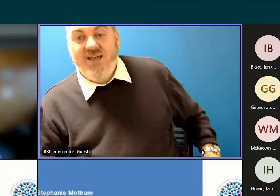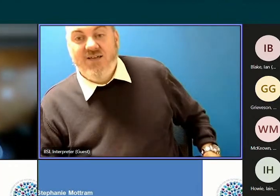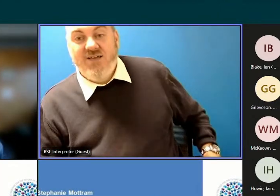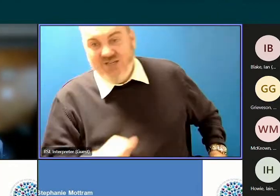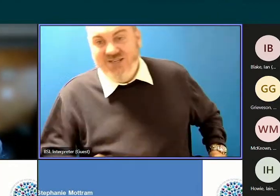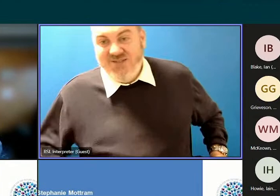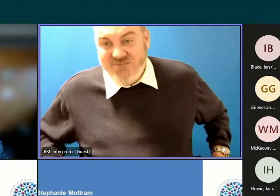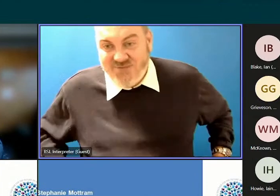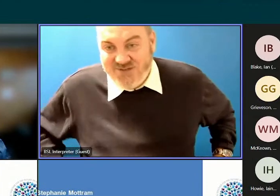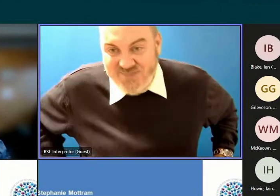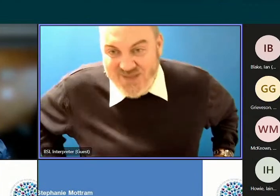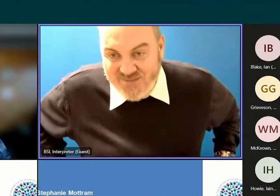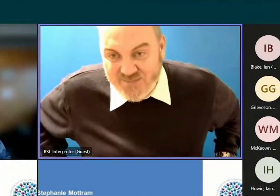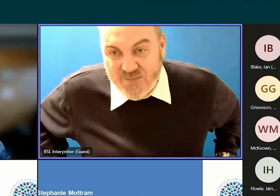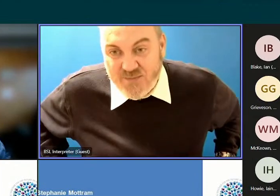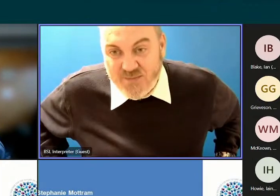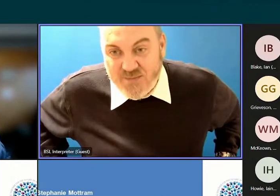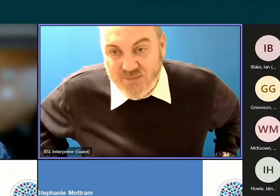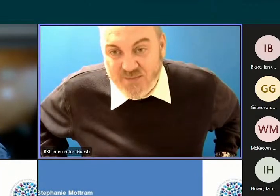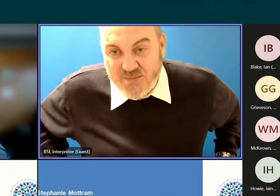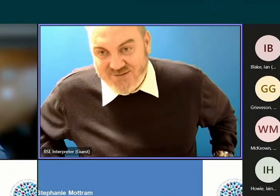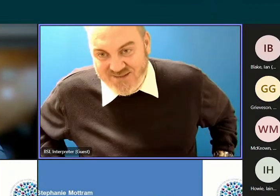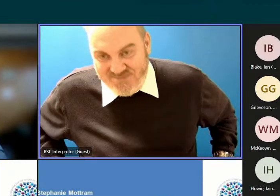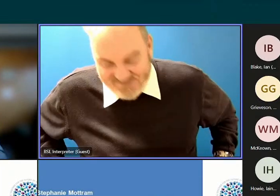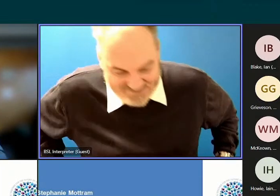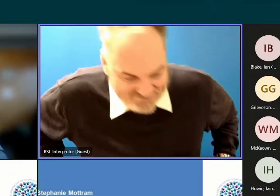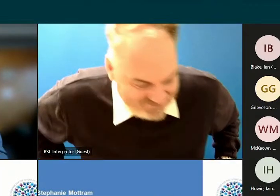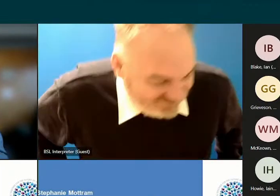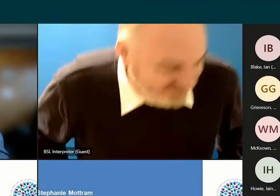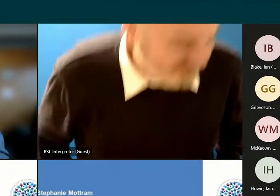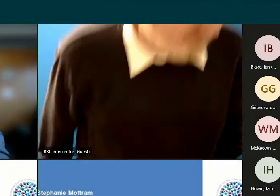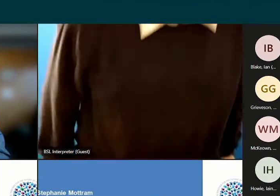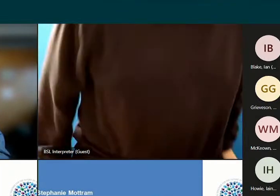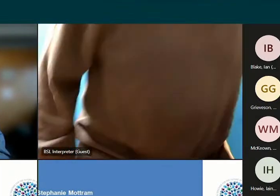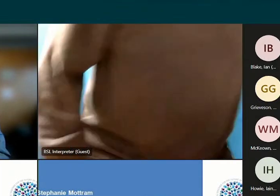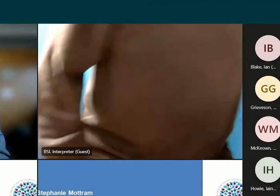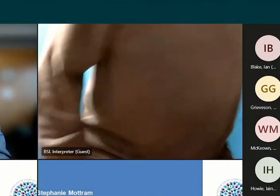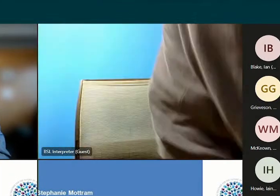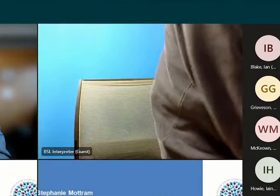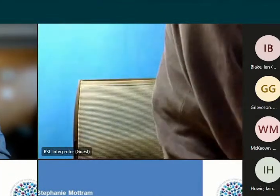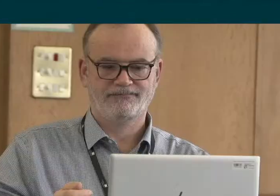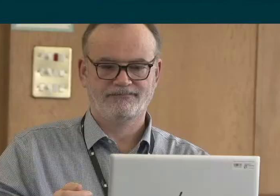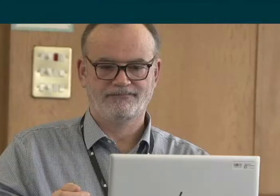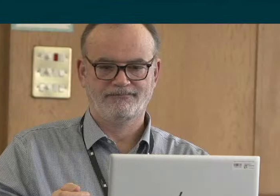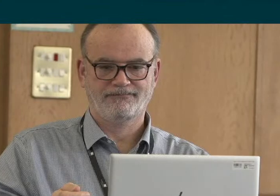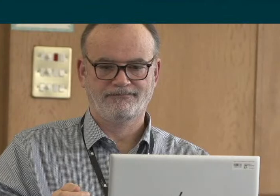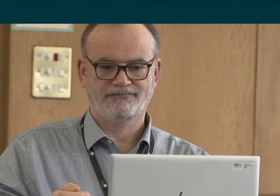Just switching interpreters, bear with me, but thank you very much, Stephanie.